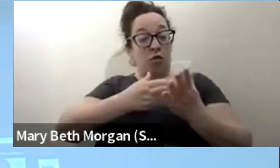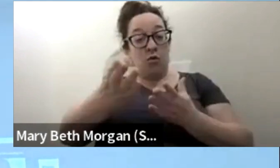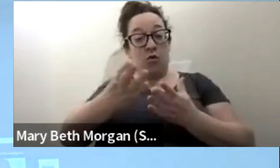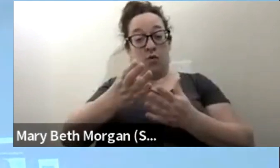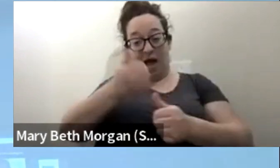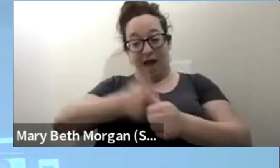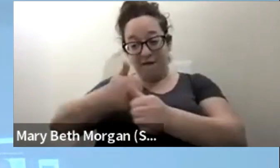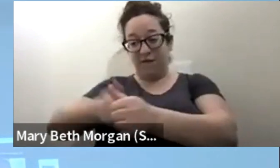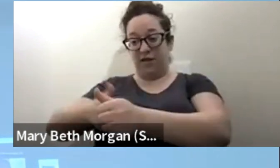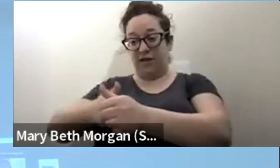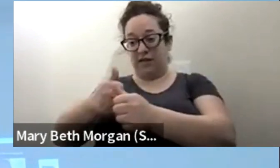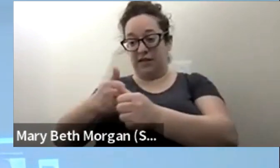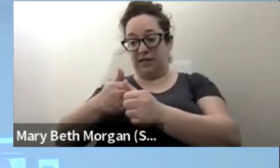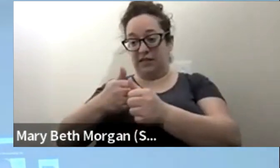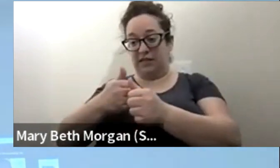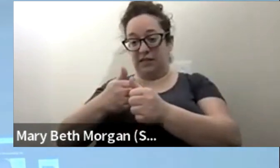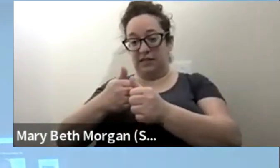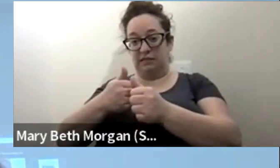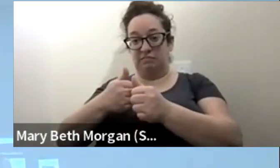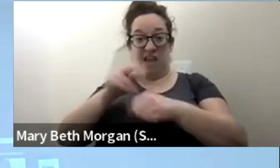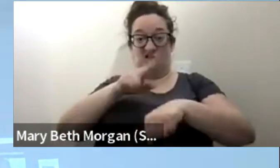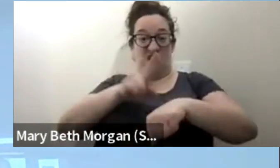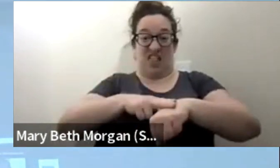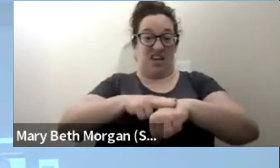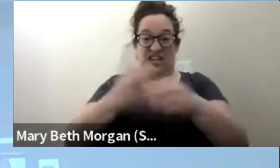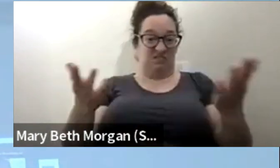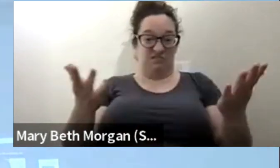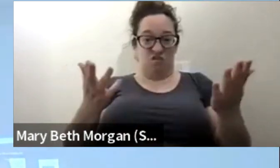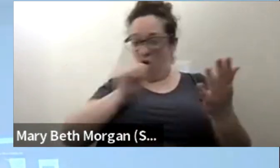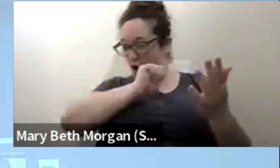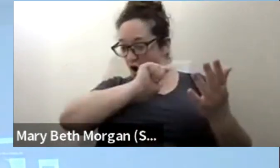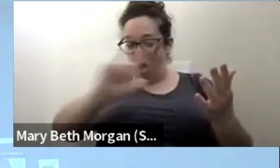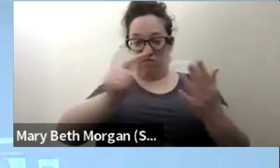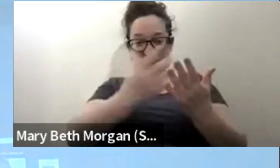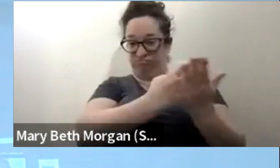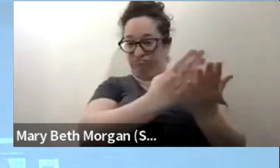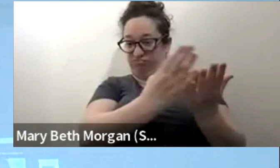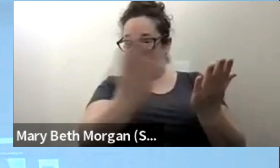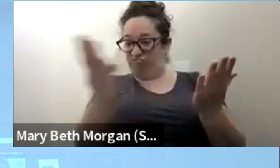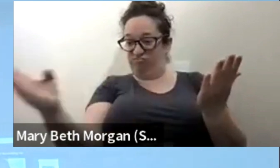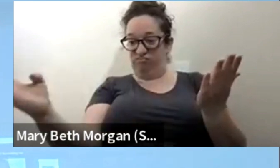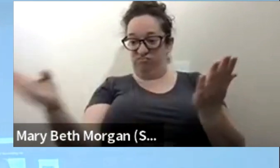are there through every single